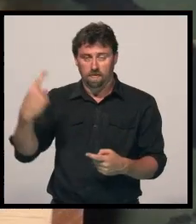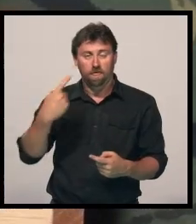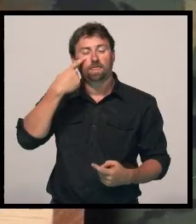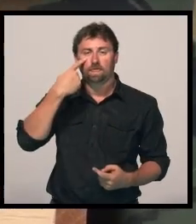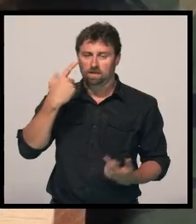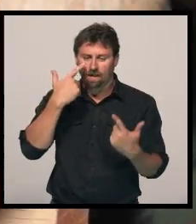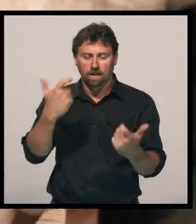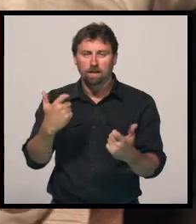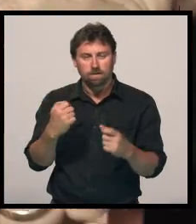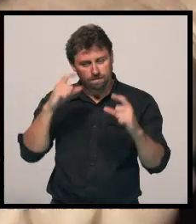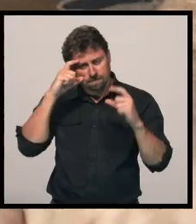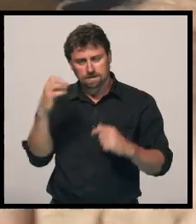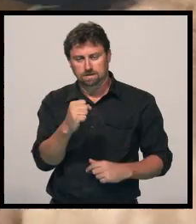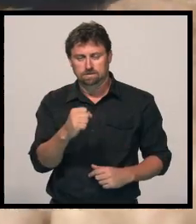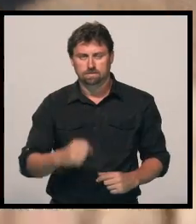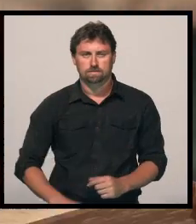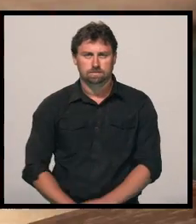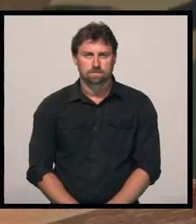injury.